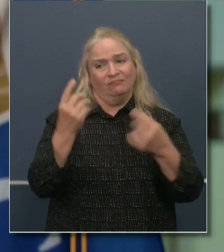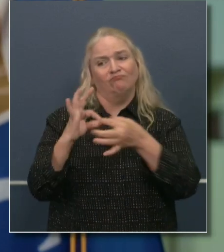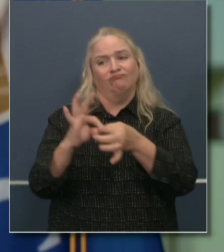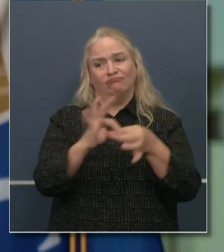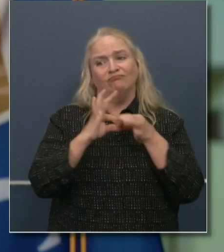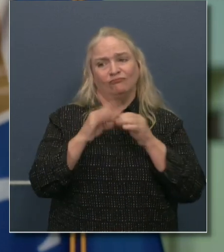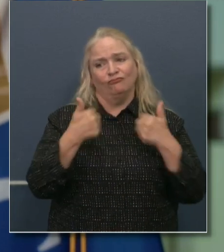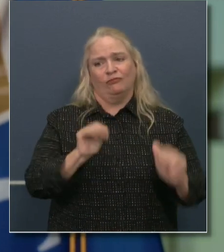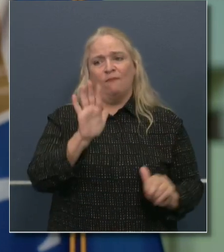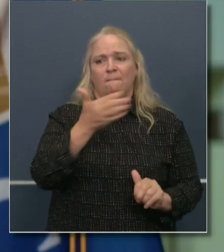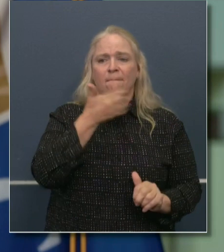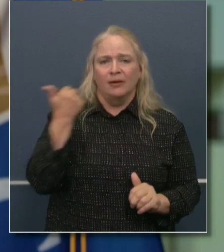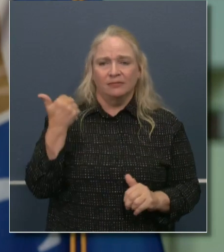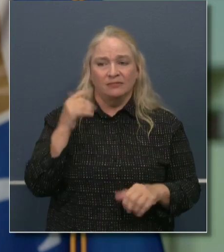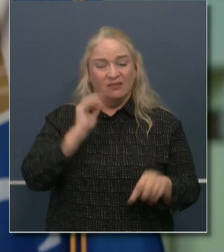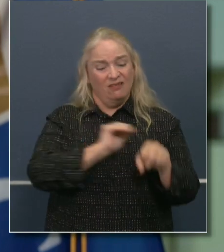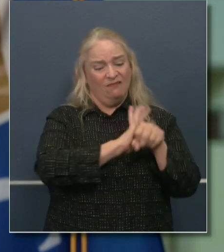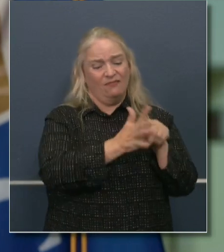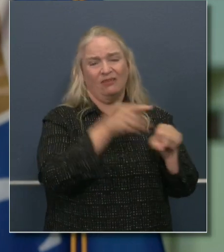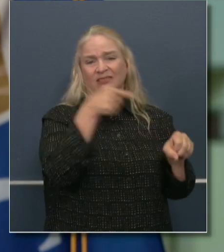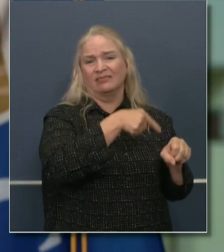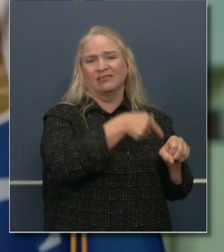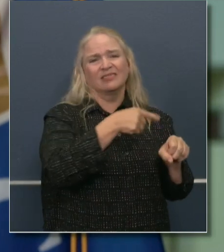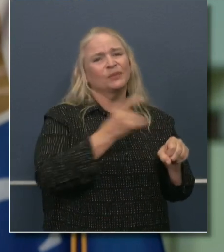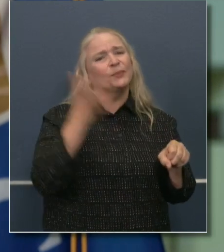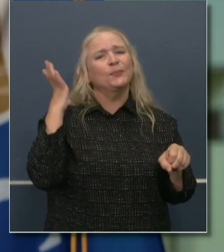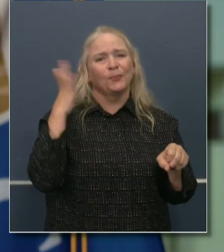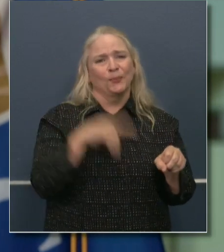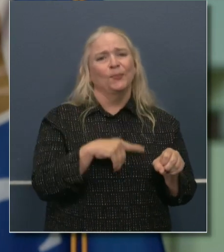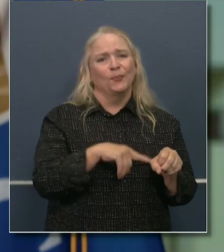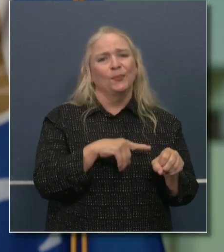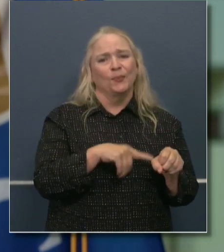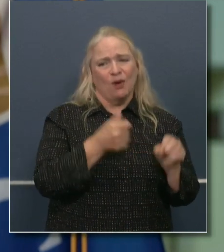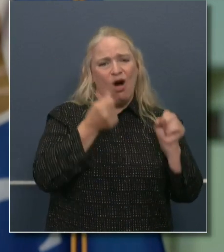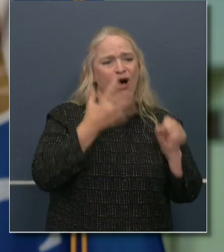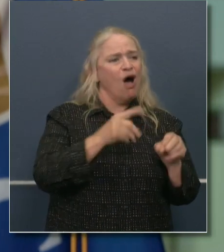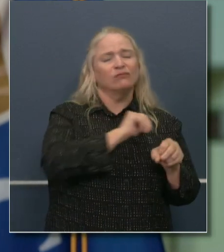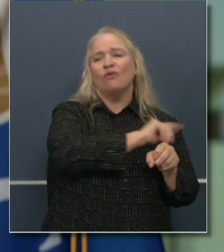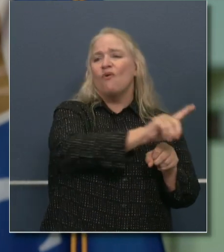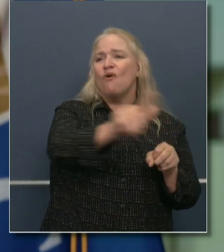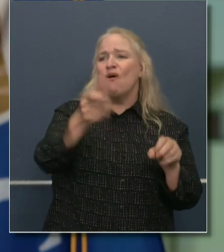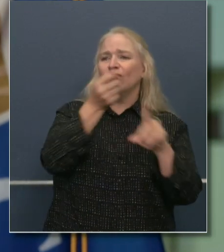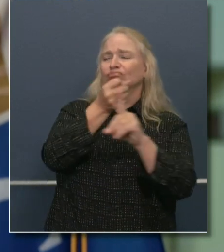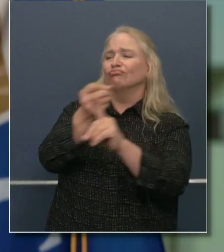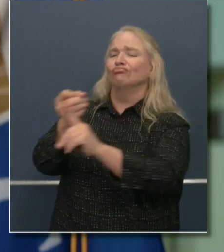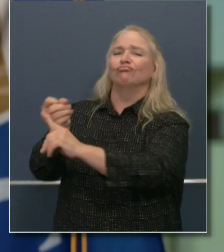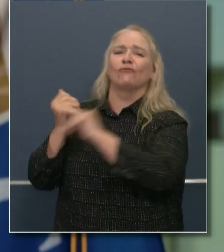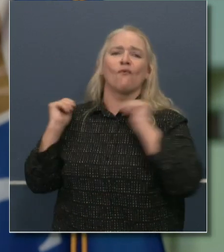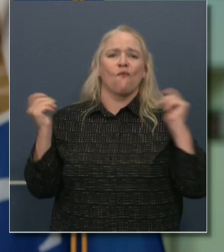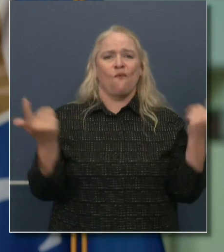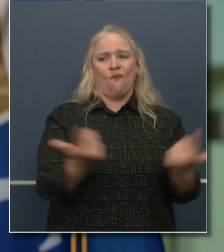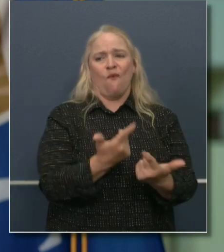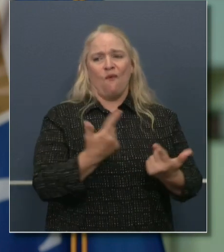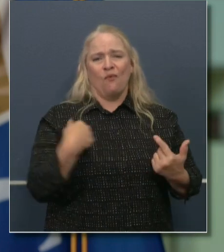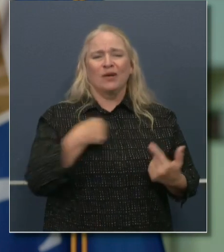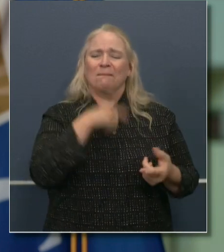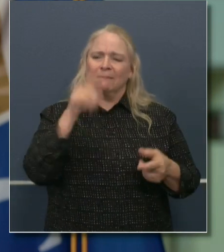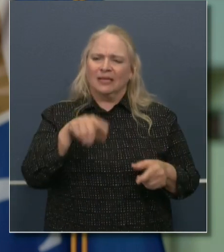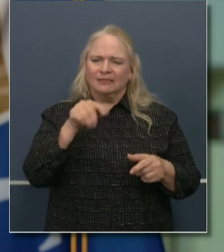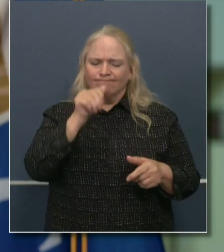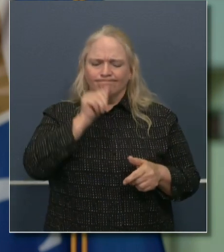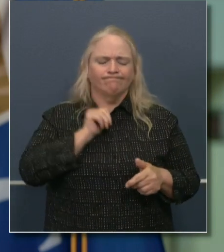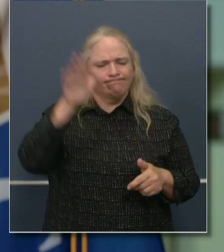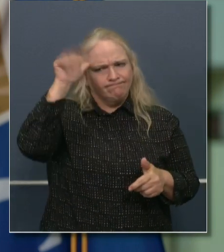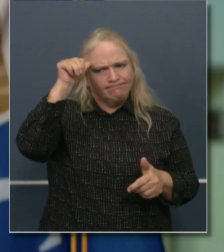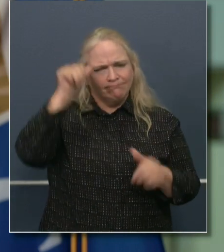virus and the ubiquity of this virus and our need to maintain our vigilance and continue to